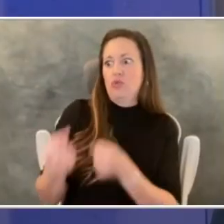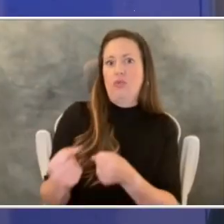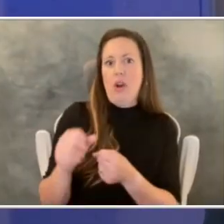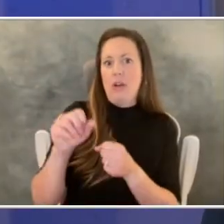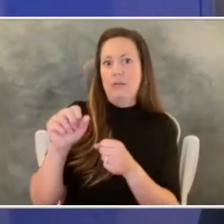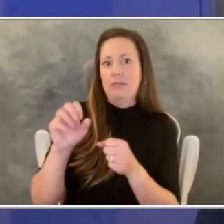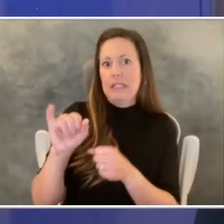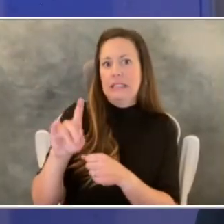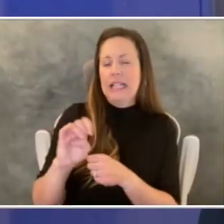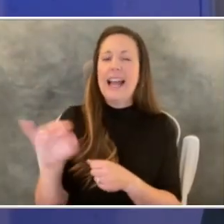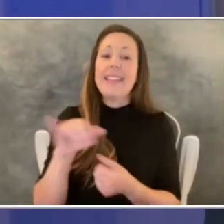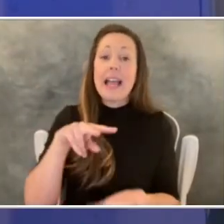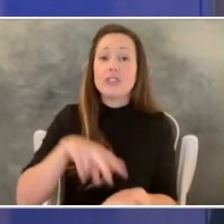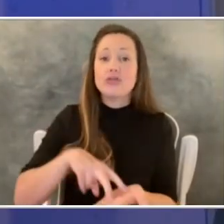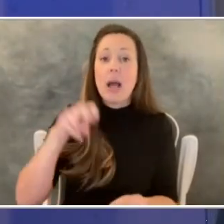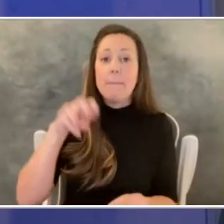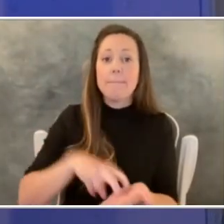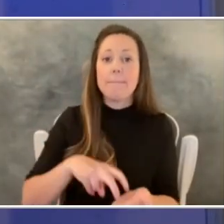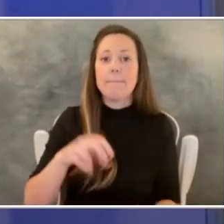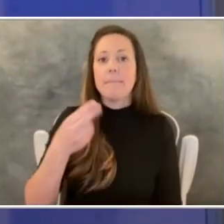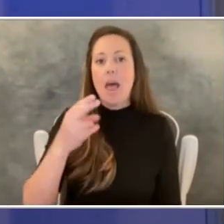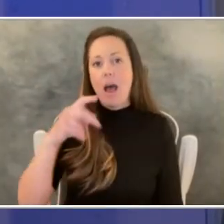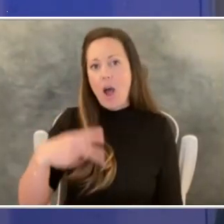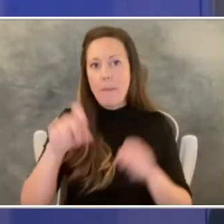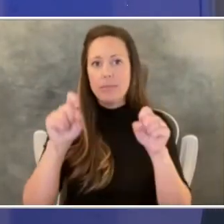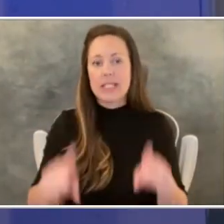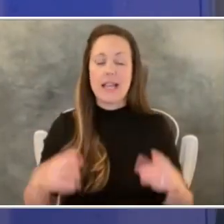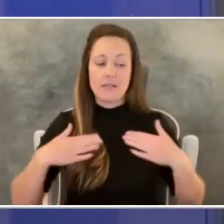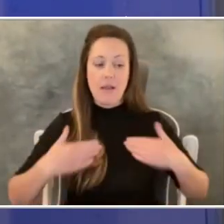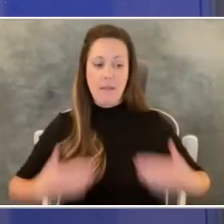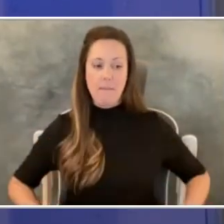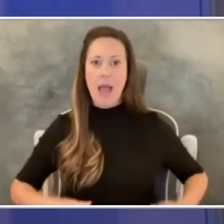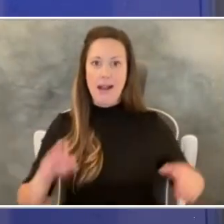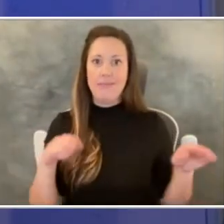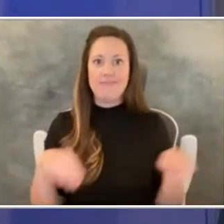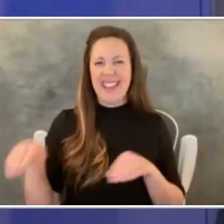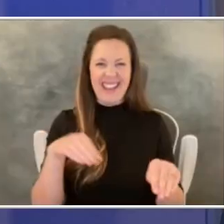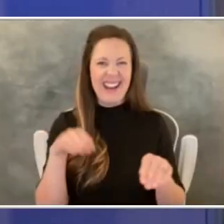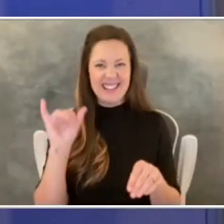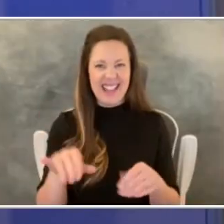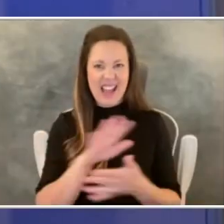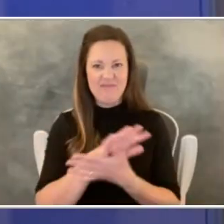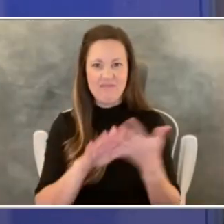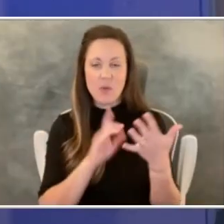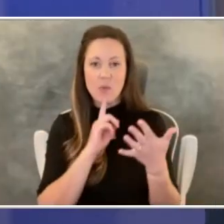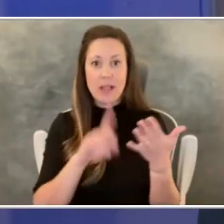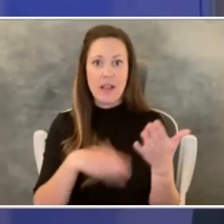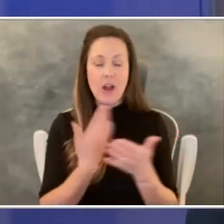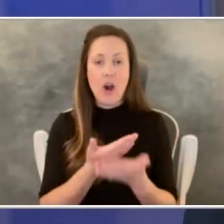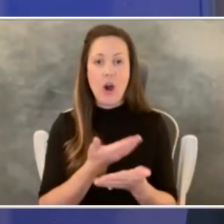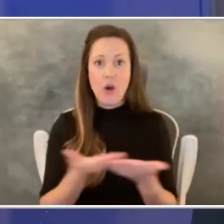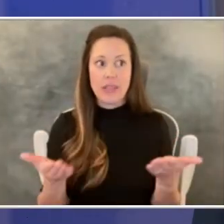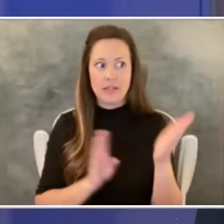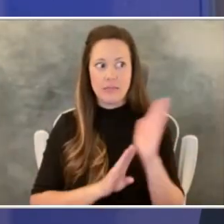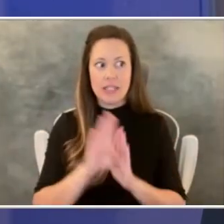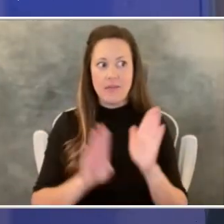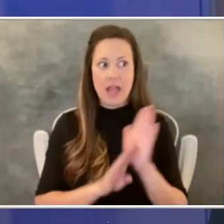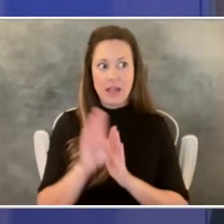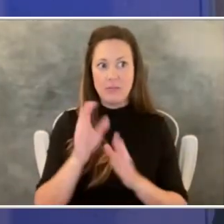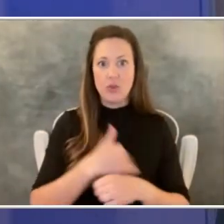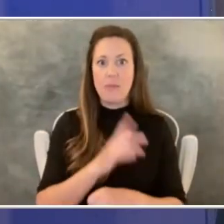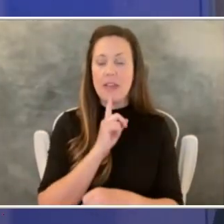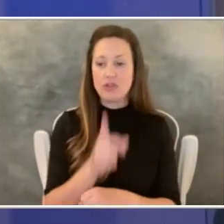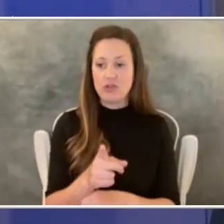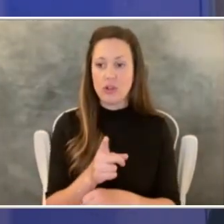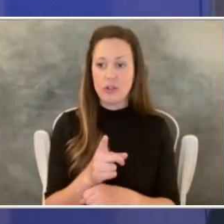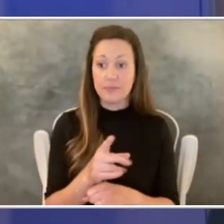hop testing, some body mechanics work, all things that have been developed to make sure that